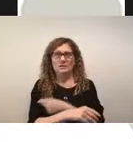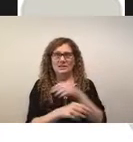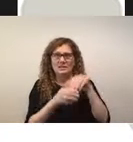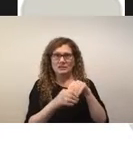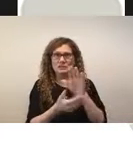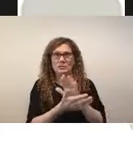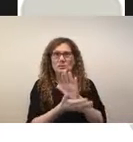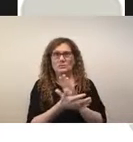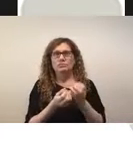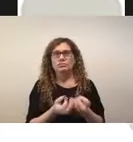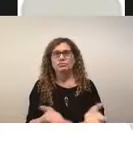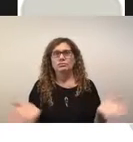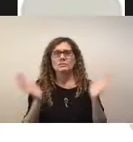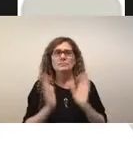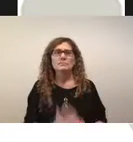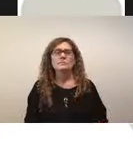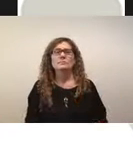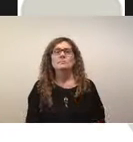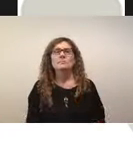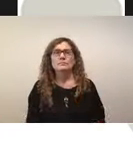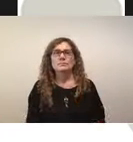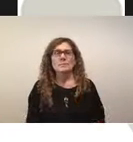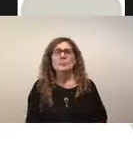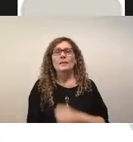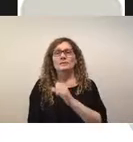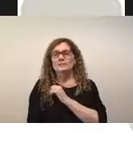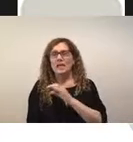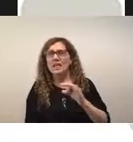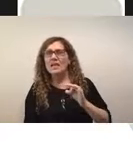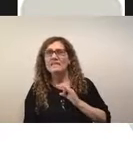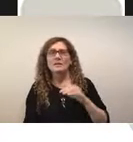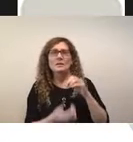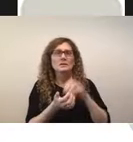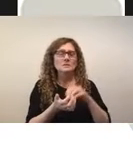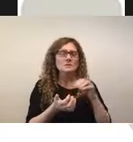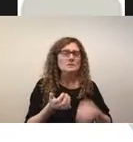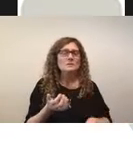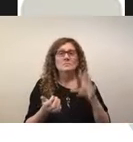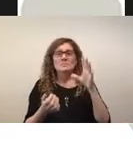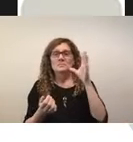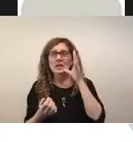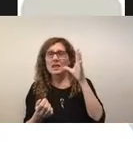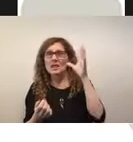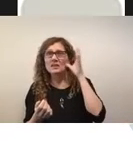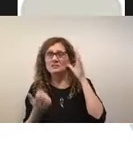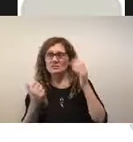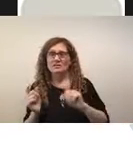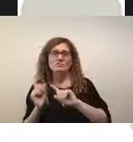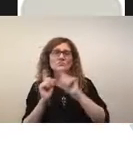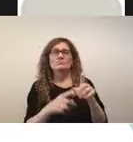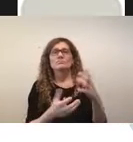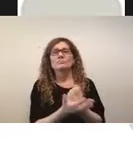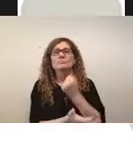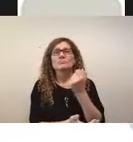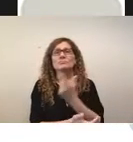staff, students, and parents, members of the community, both children and adults, as possible. Although these are school-based clinics, they